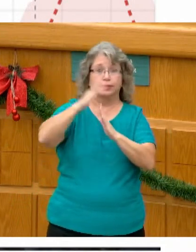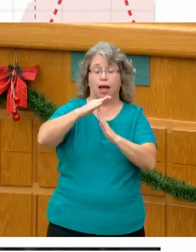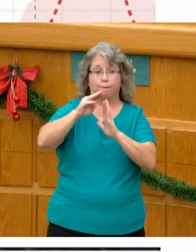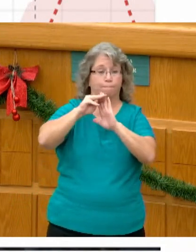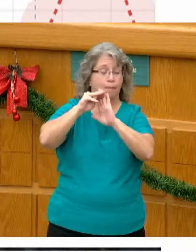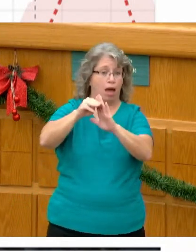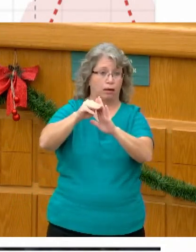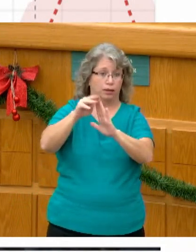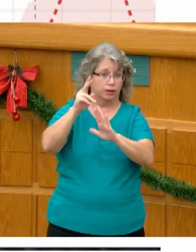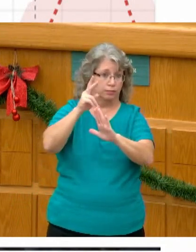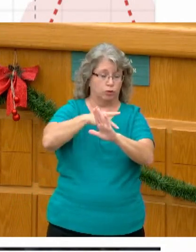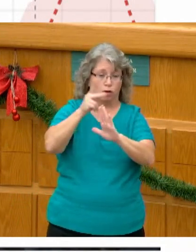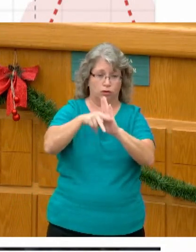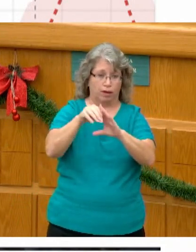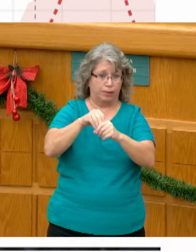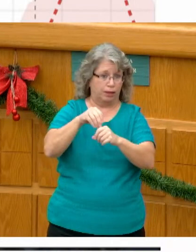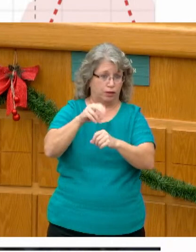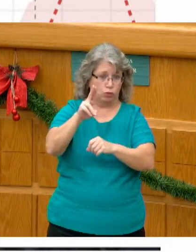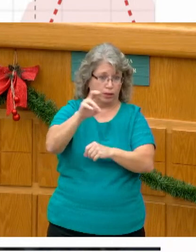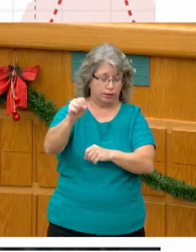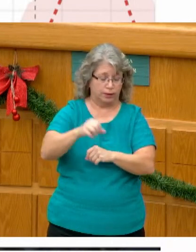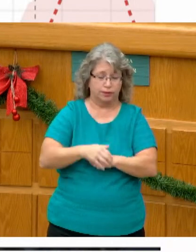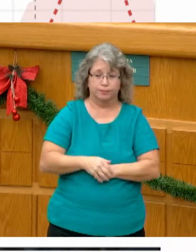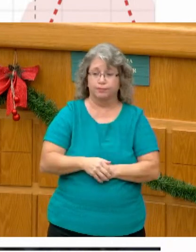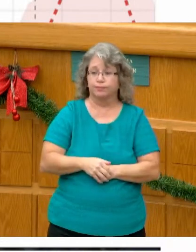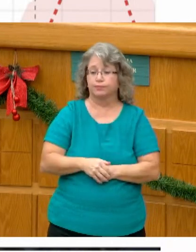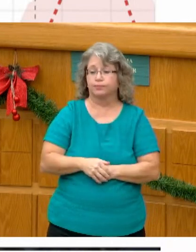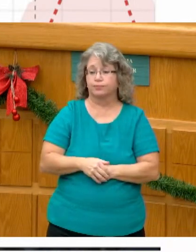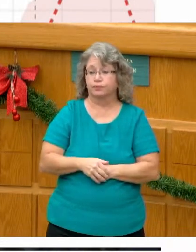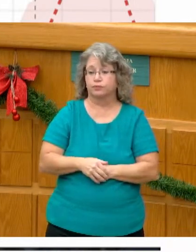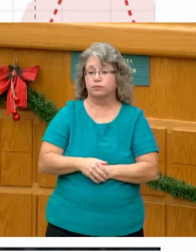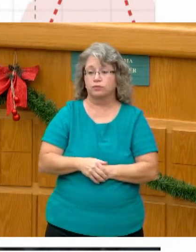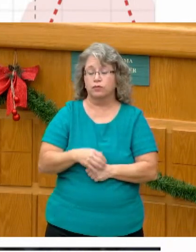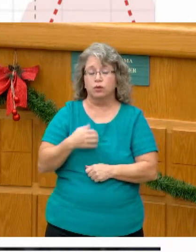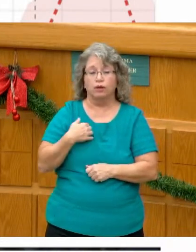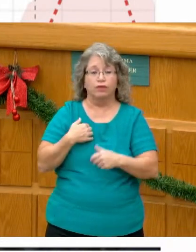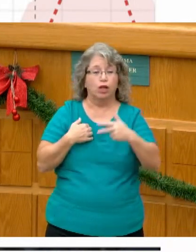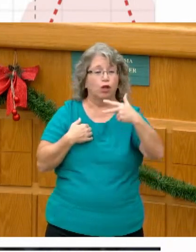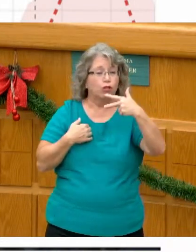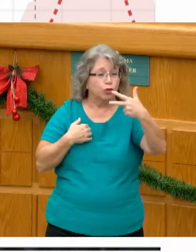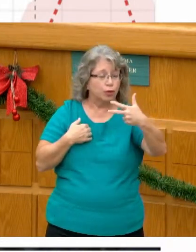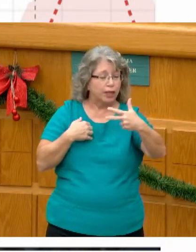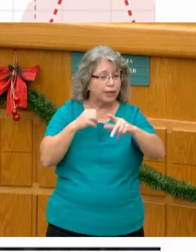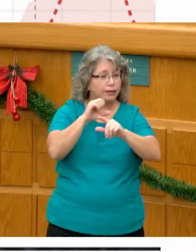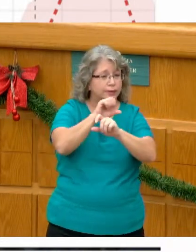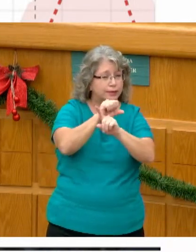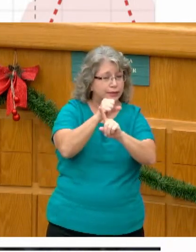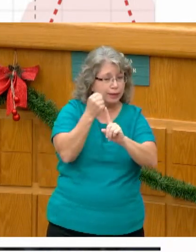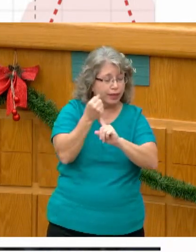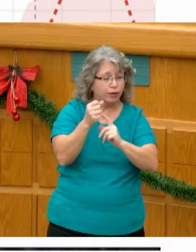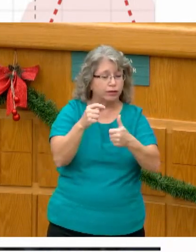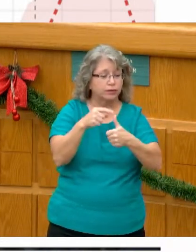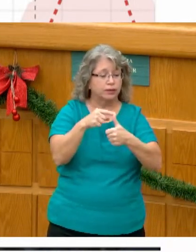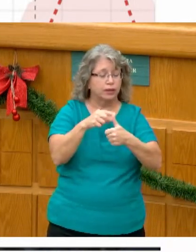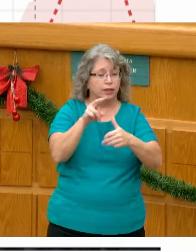Texas, and we have 3 scenarios. One where we have the projection sans Omicron, one